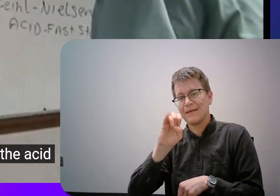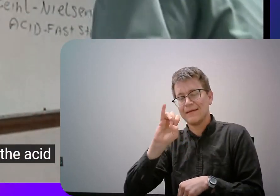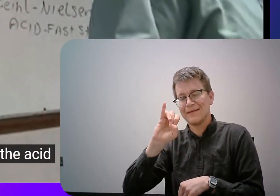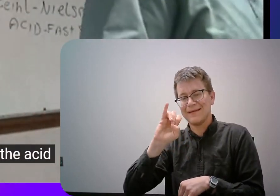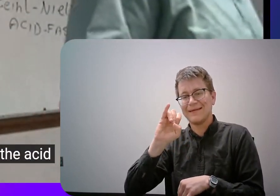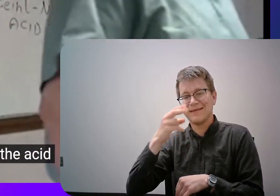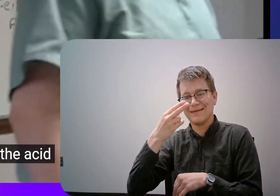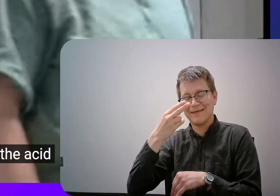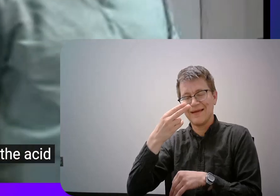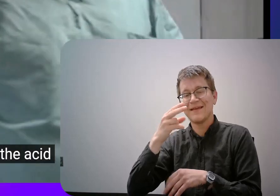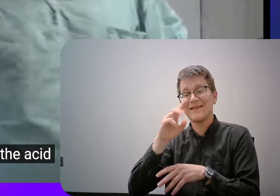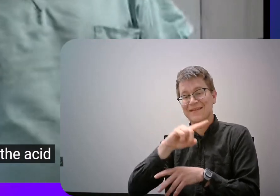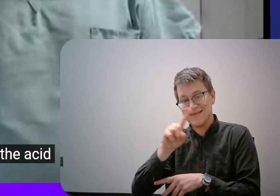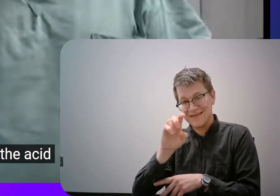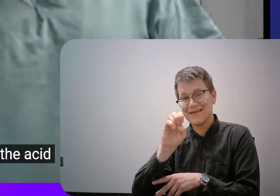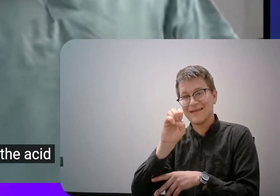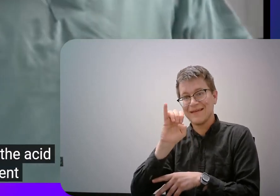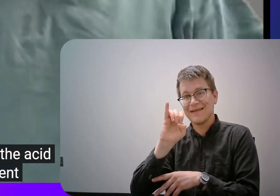Make sense?